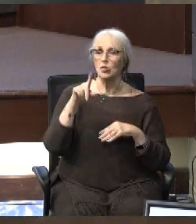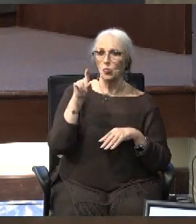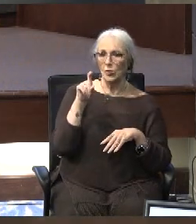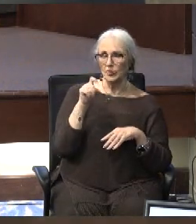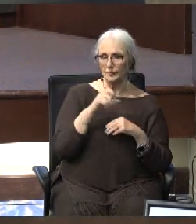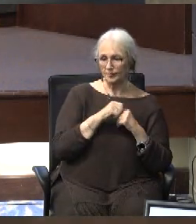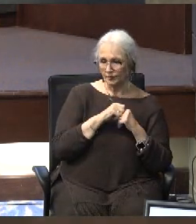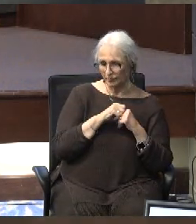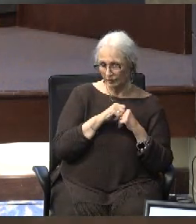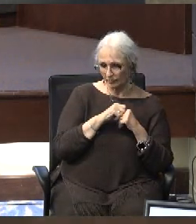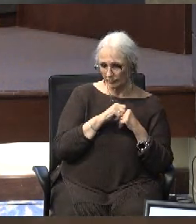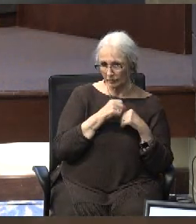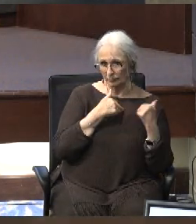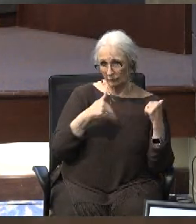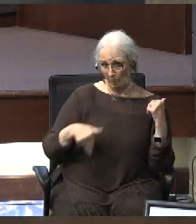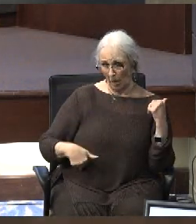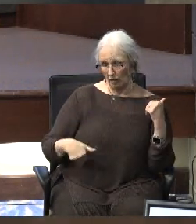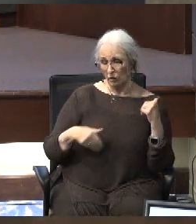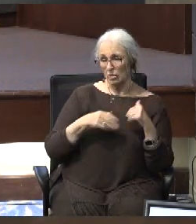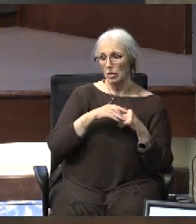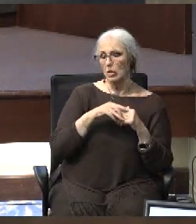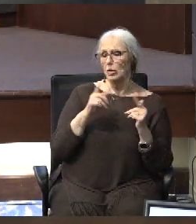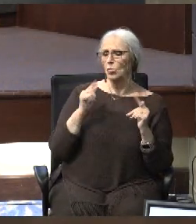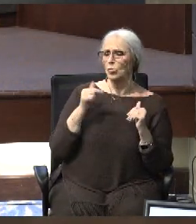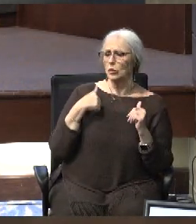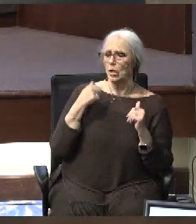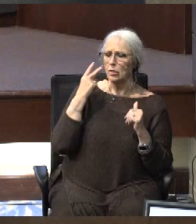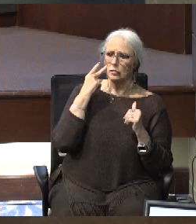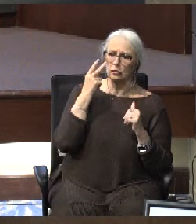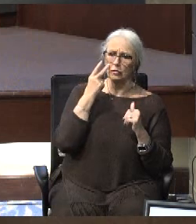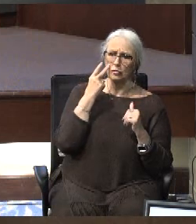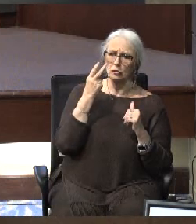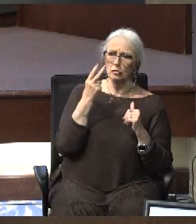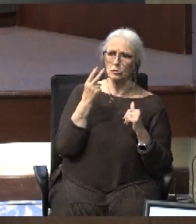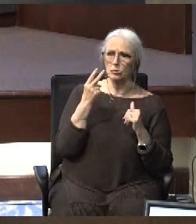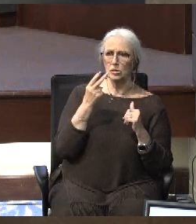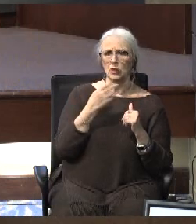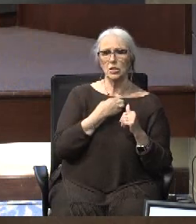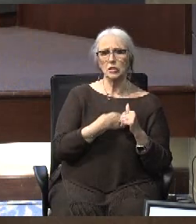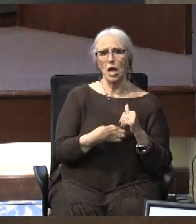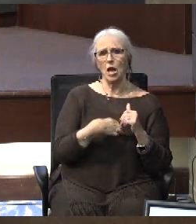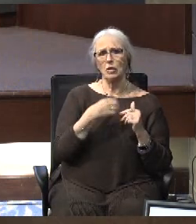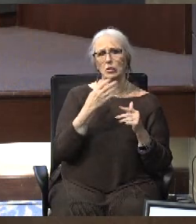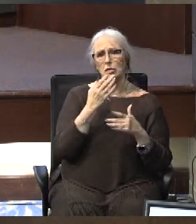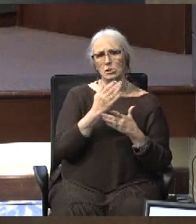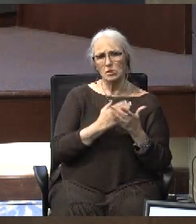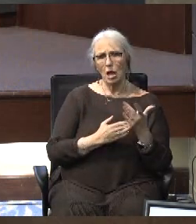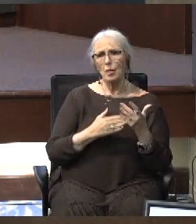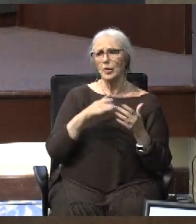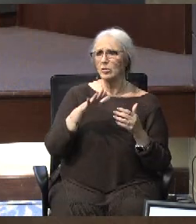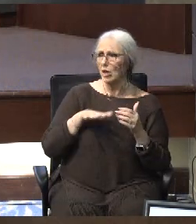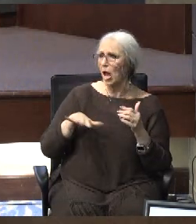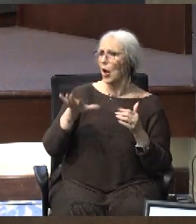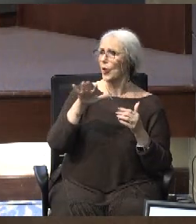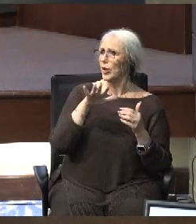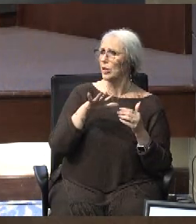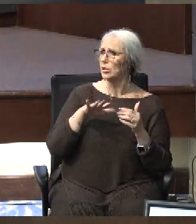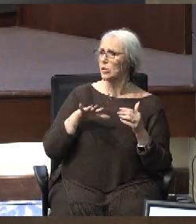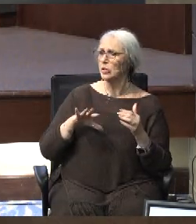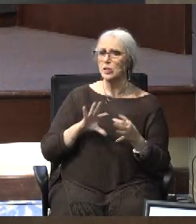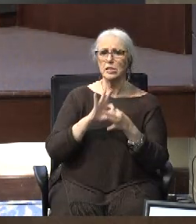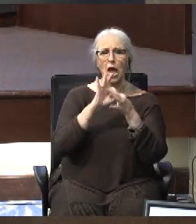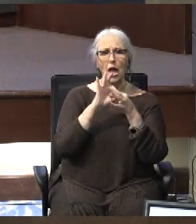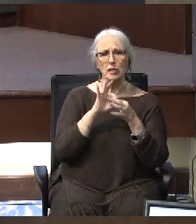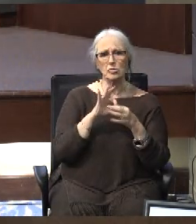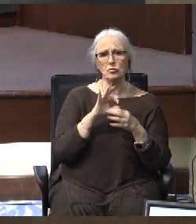was, and when I look at that, kind of the outcomes or the desires for some of our neighborhood, and this really ties to